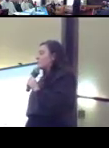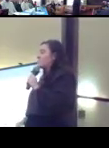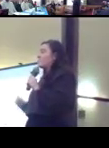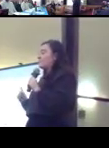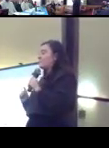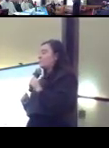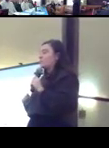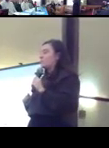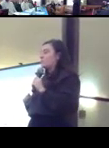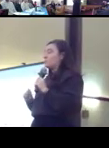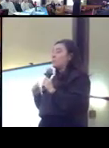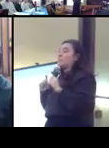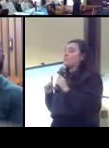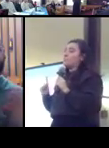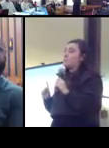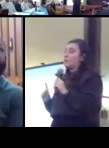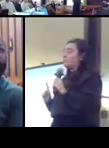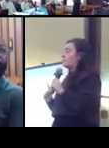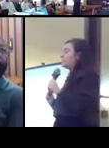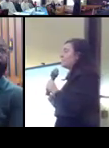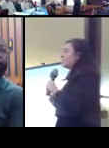So the area to this is actually looking